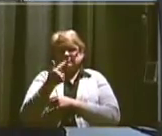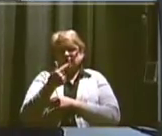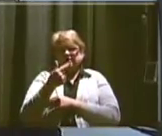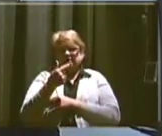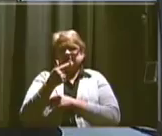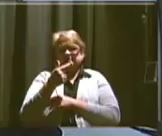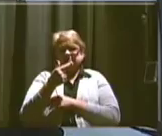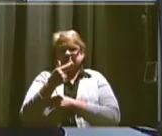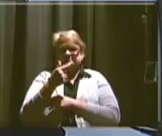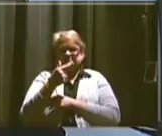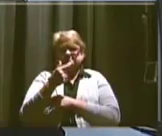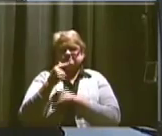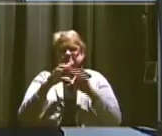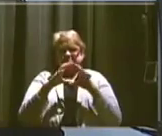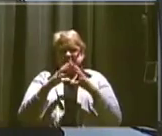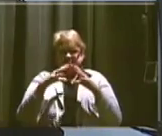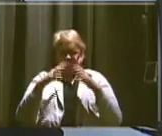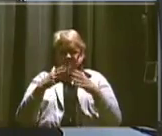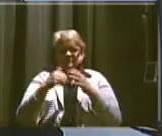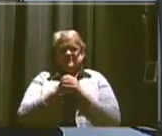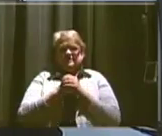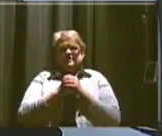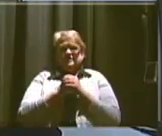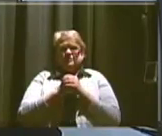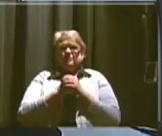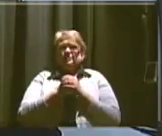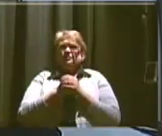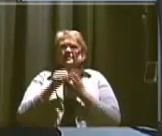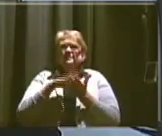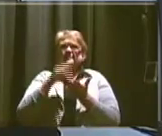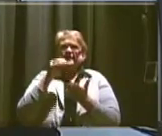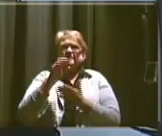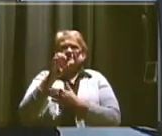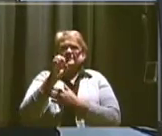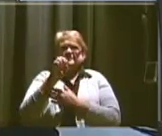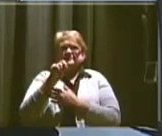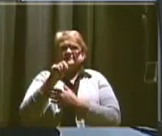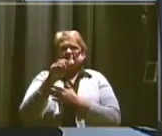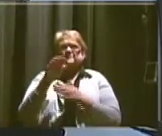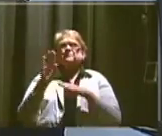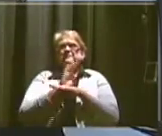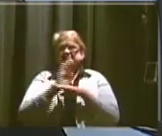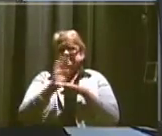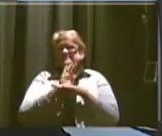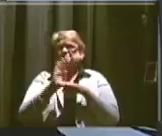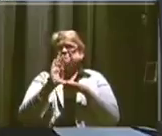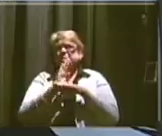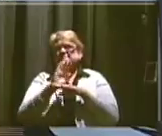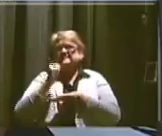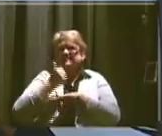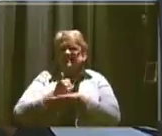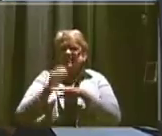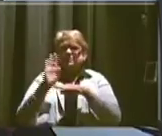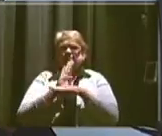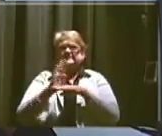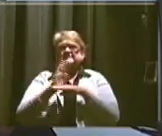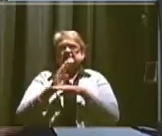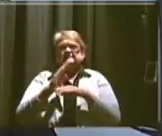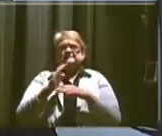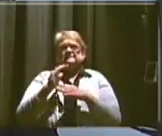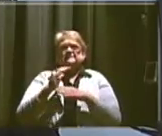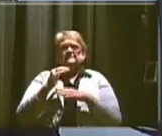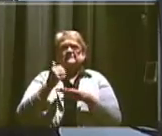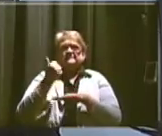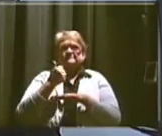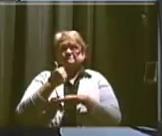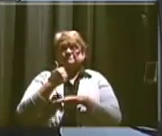learning about our entrepreneurship section of our curriculum. So we're learning about things such as layout, design, and distribution. And actually this year we ran